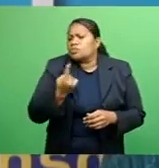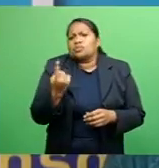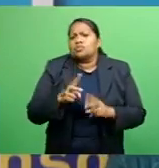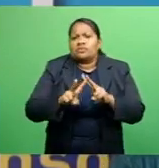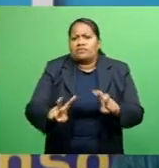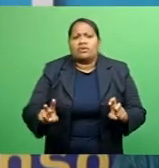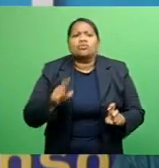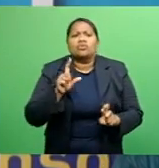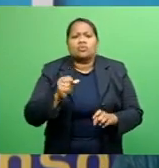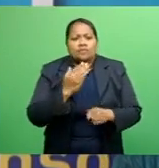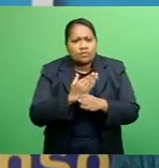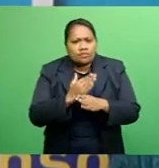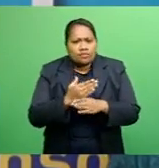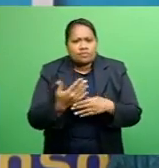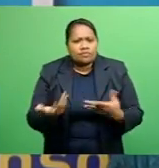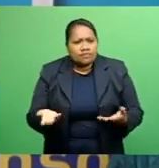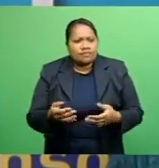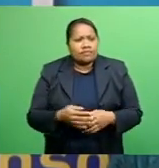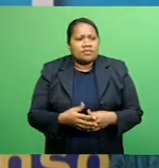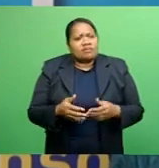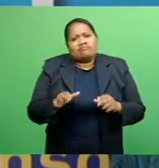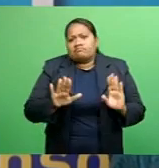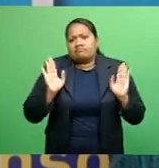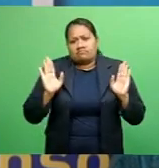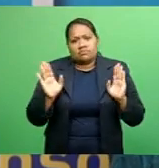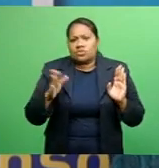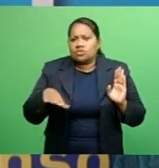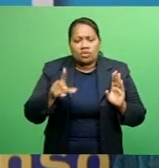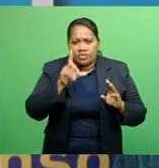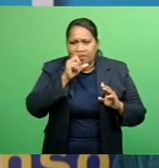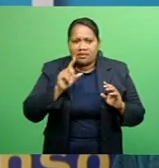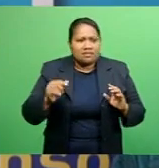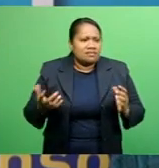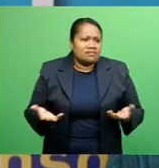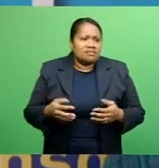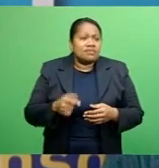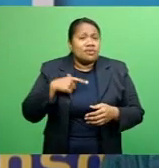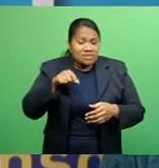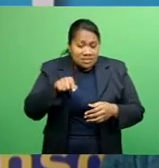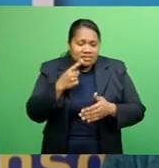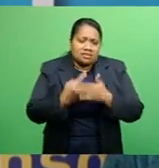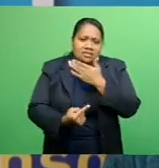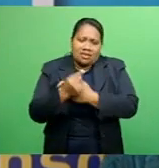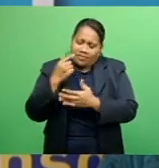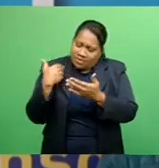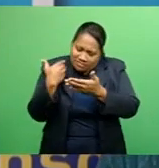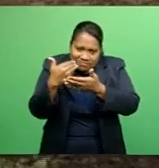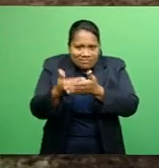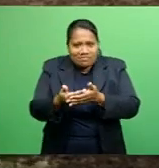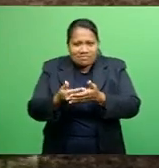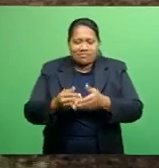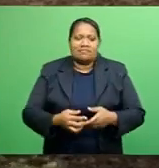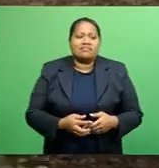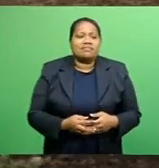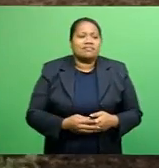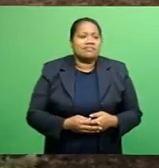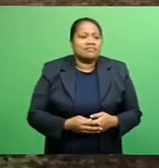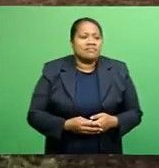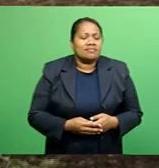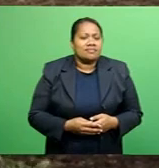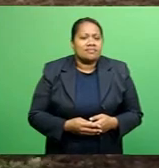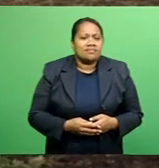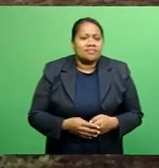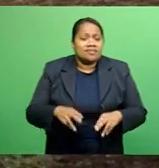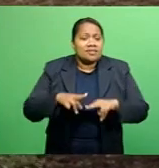work? You know, things like that. That's all we can aware them. That these things are happening and I'm a registered surveyor, I do my own work, things like that.